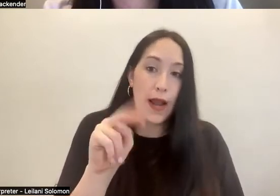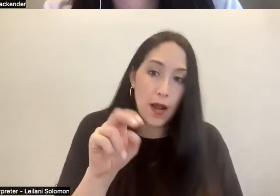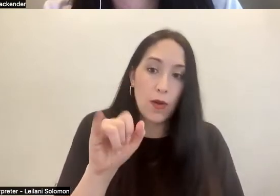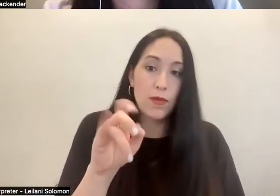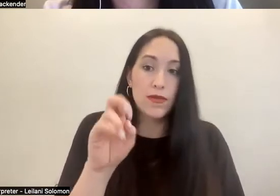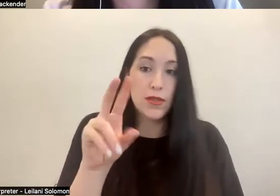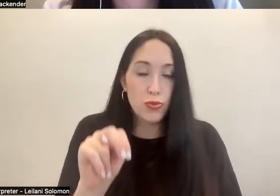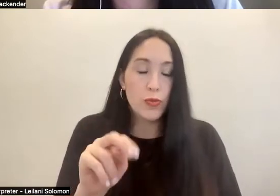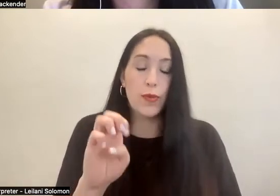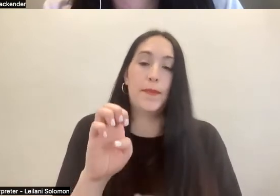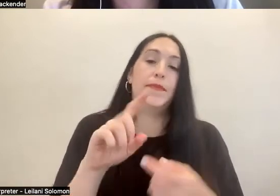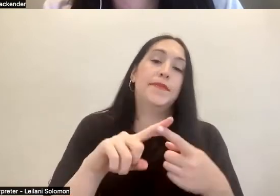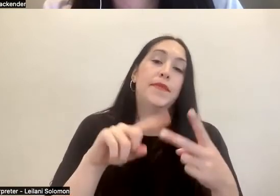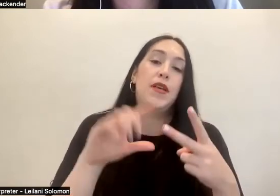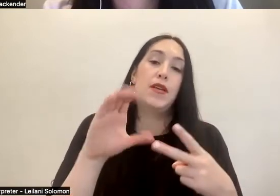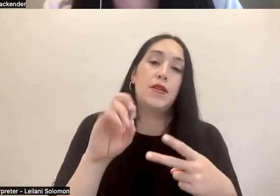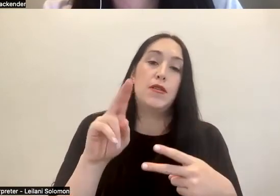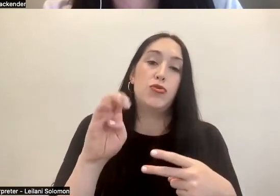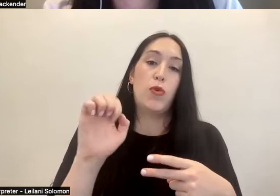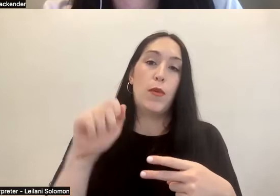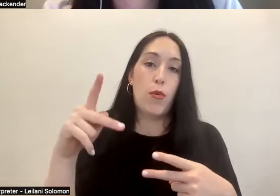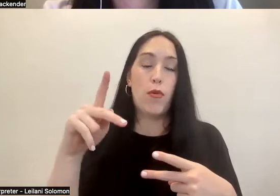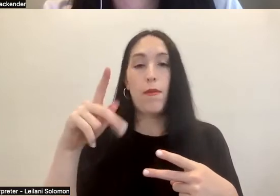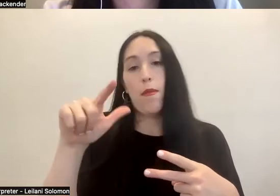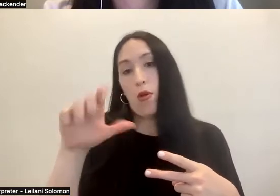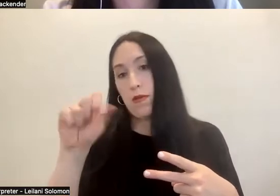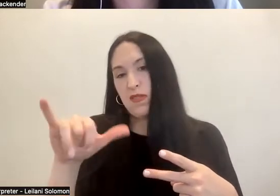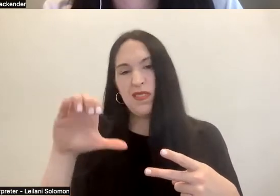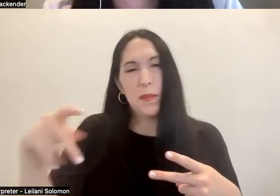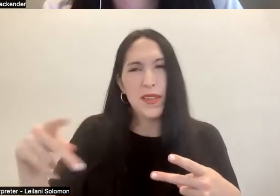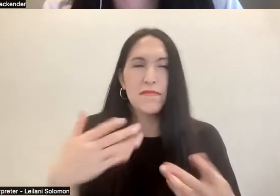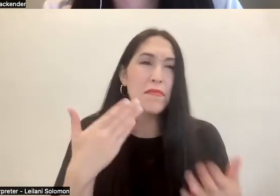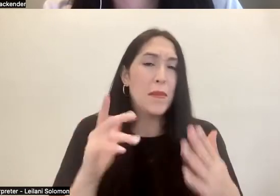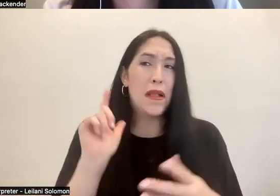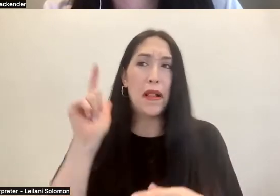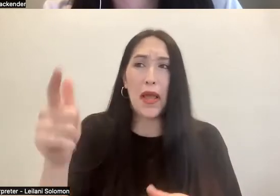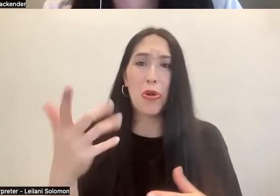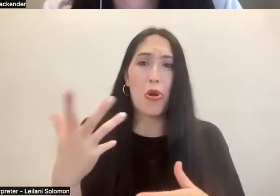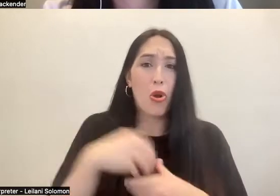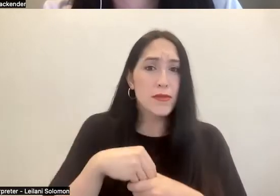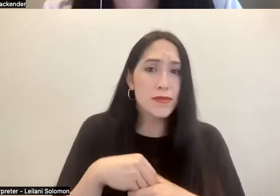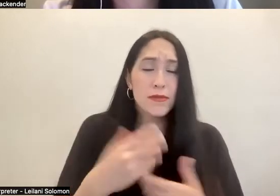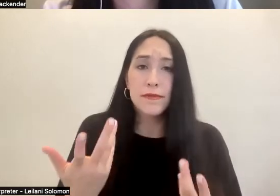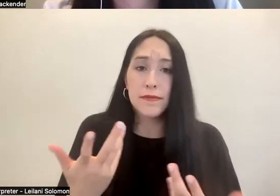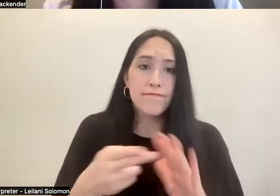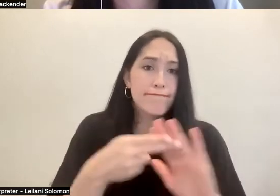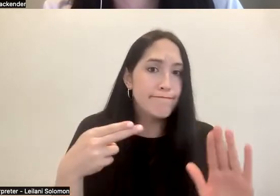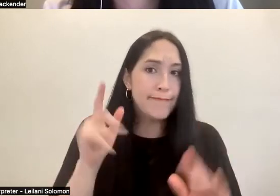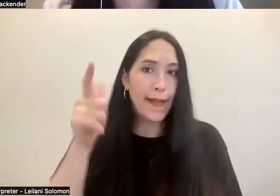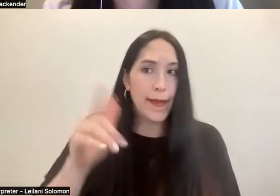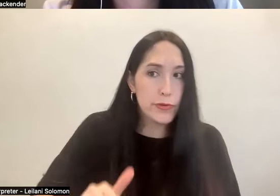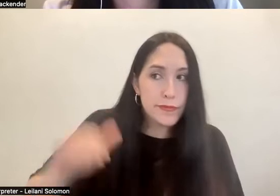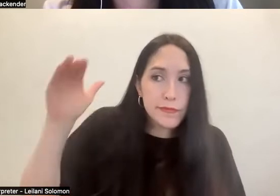bit later, like autism spectrum disorder, or individuals who might have a later diagnosed with